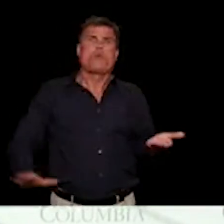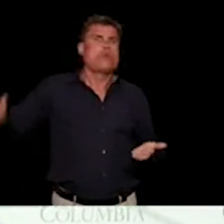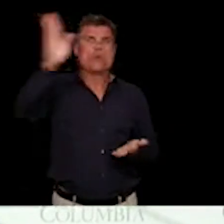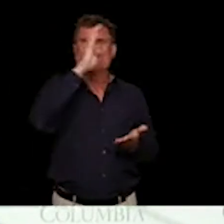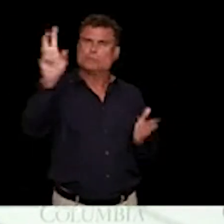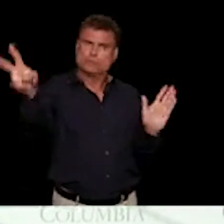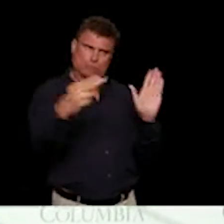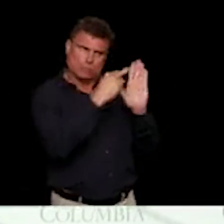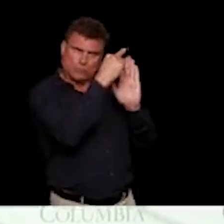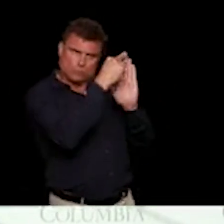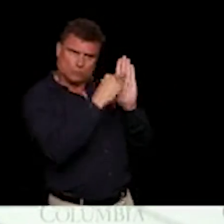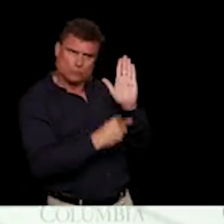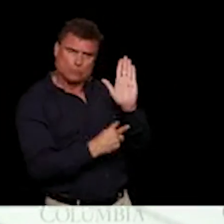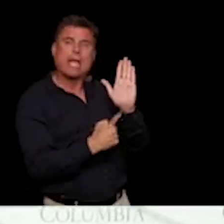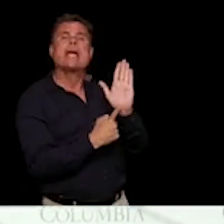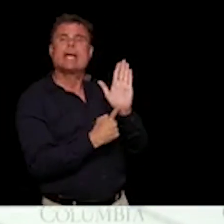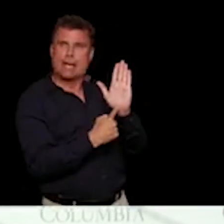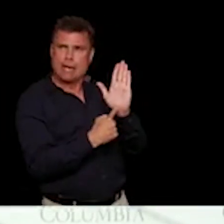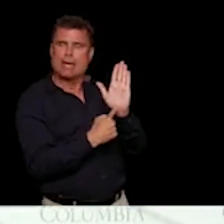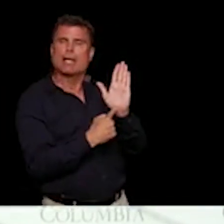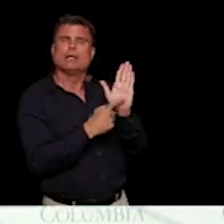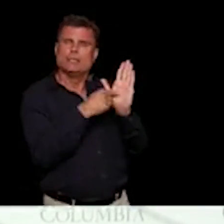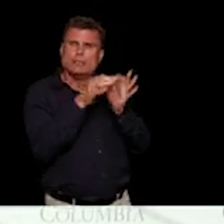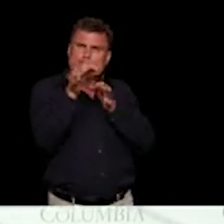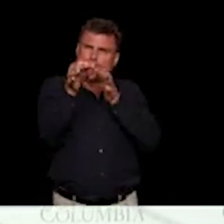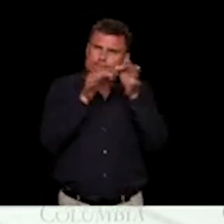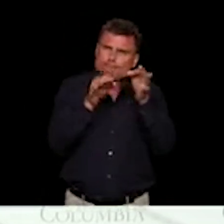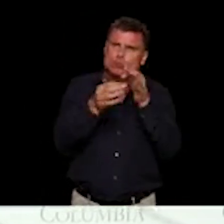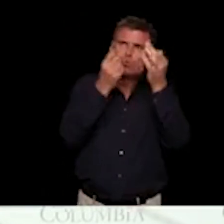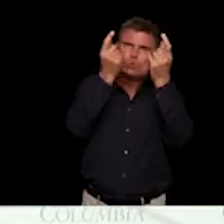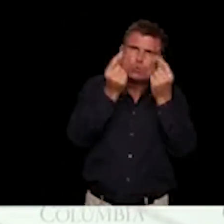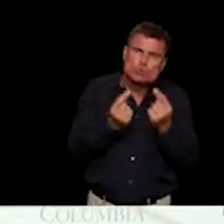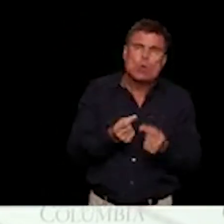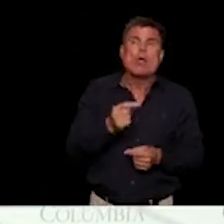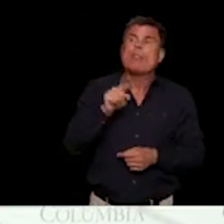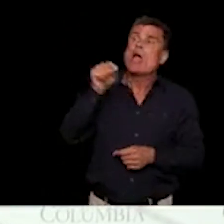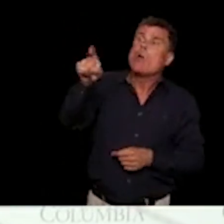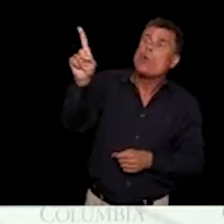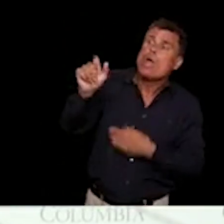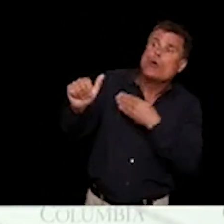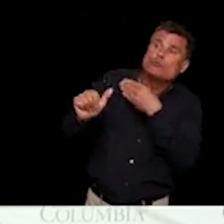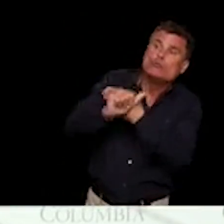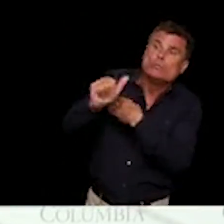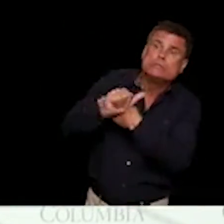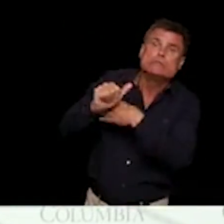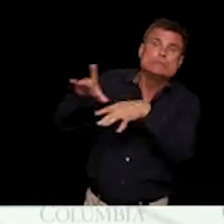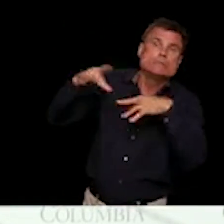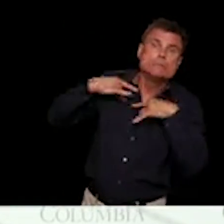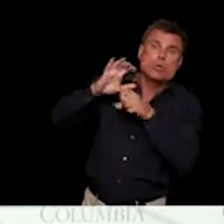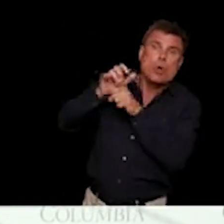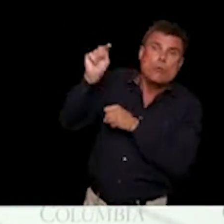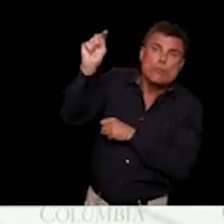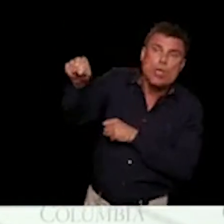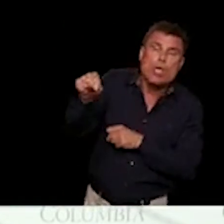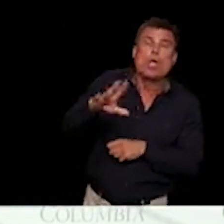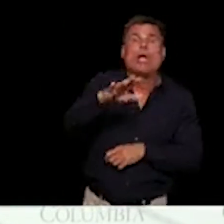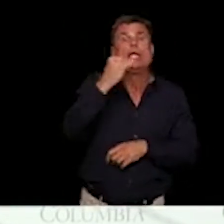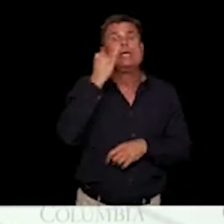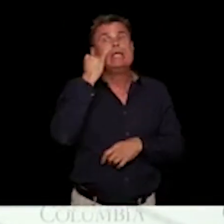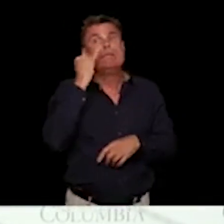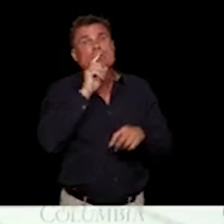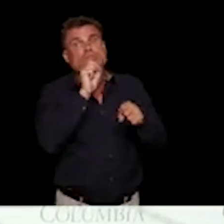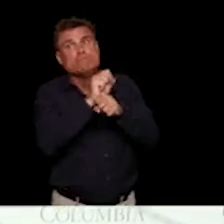when you're in close proximity to people, and especially when you have symptoms or when you have been exposed to COVID-19 and you may